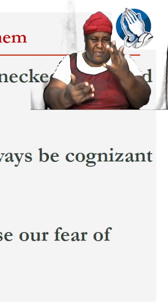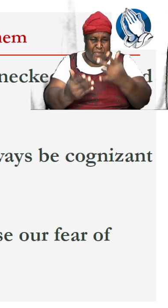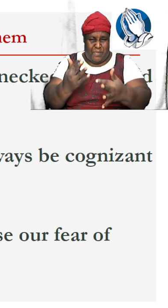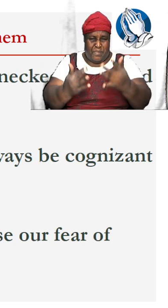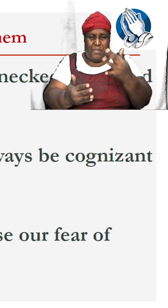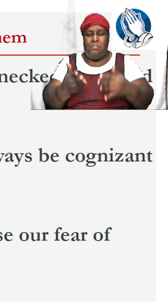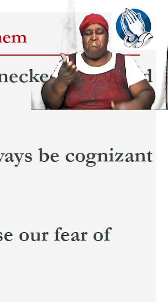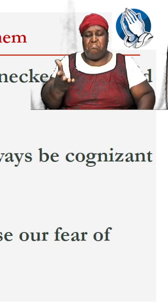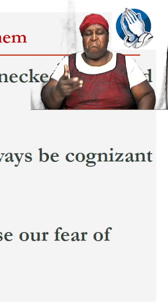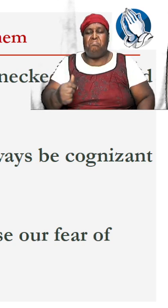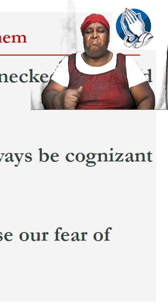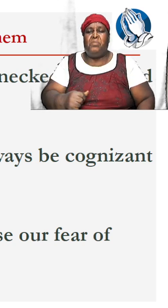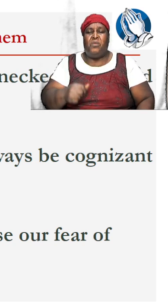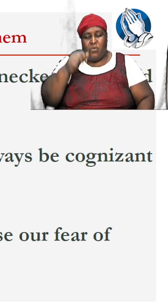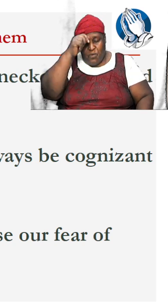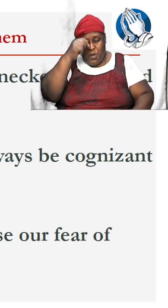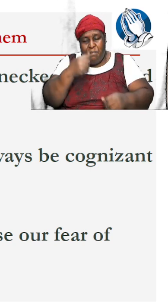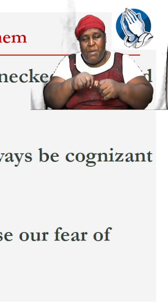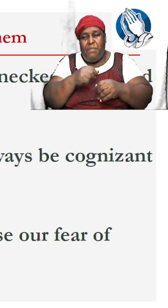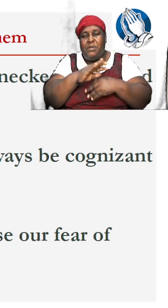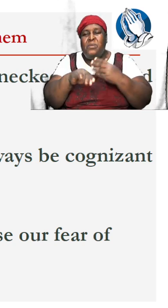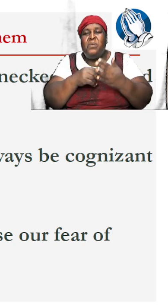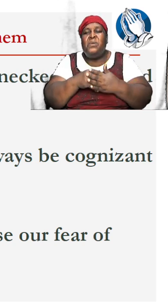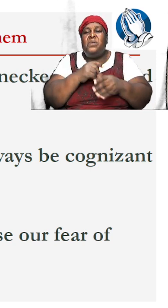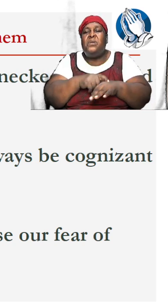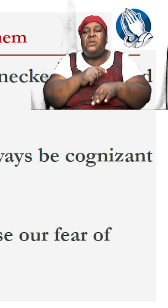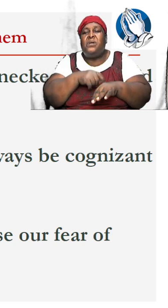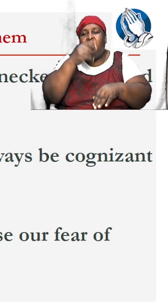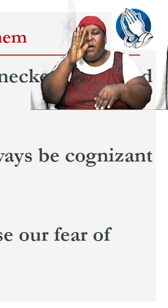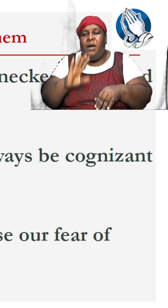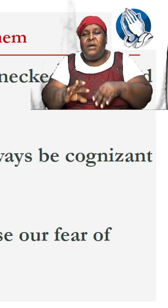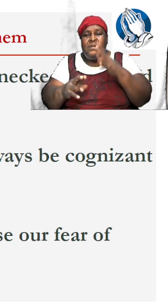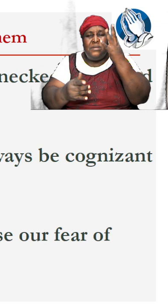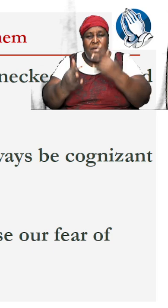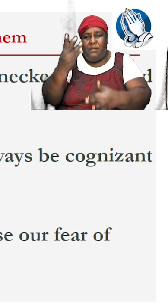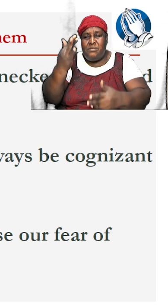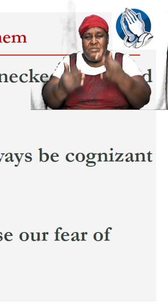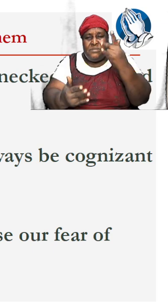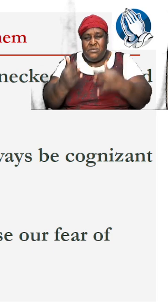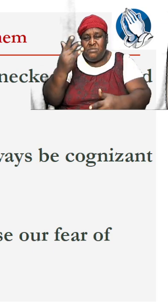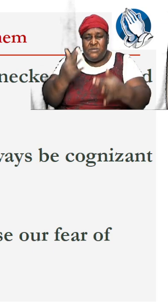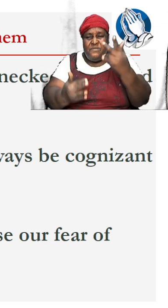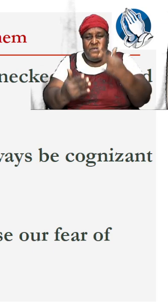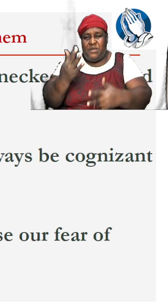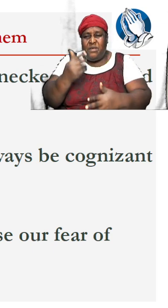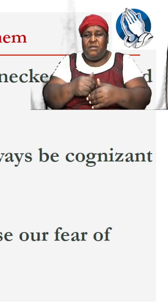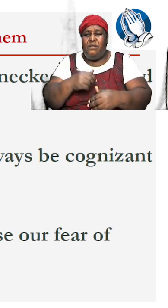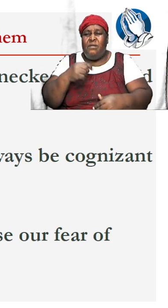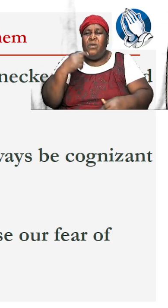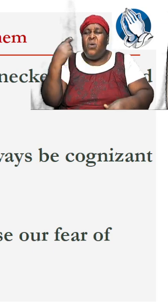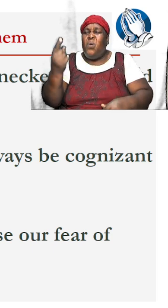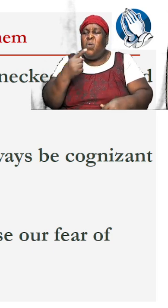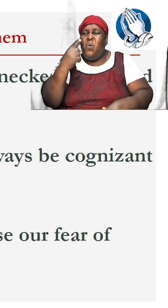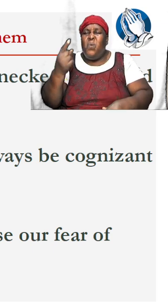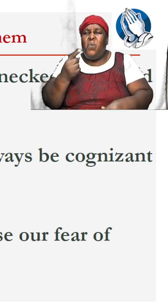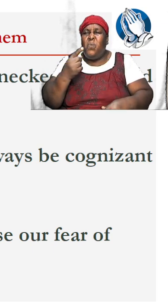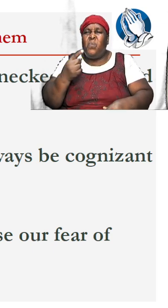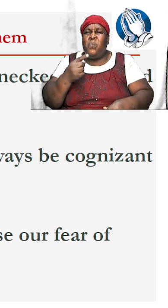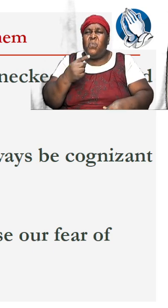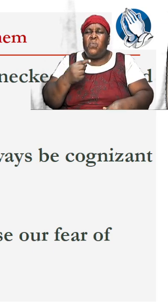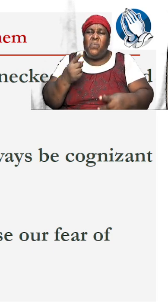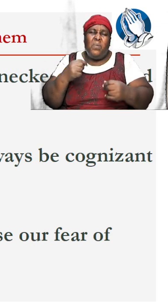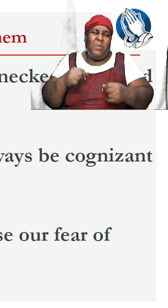at all times, that God is a consuming fire. We must always be cognizant of the